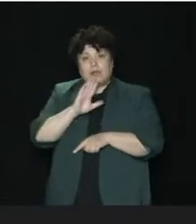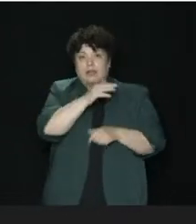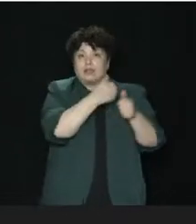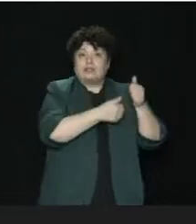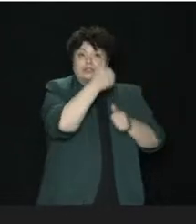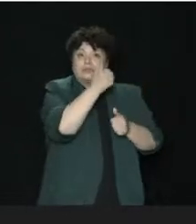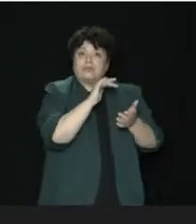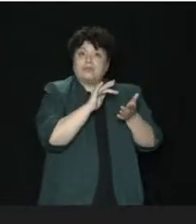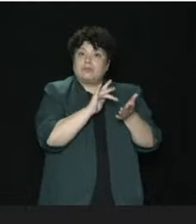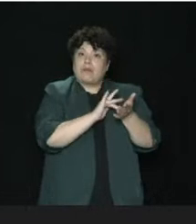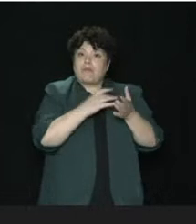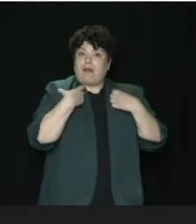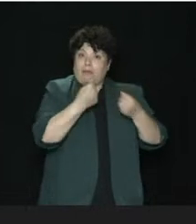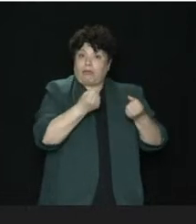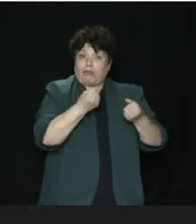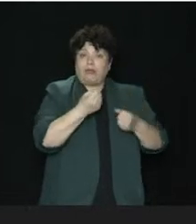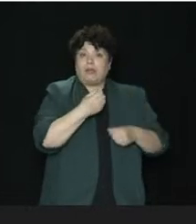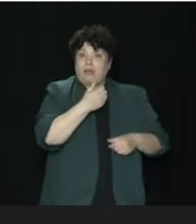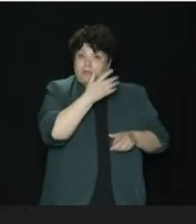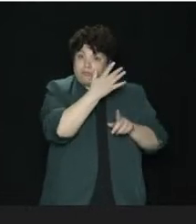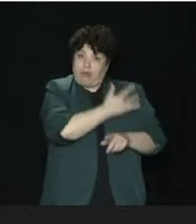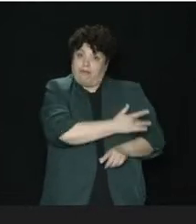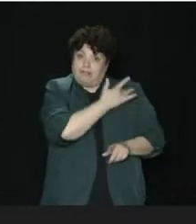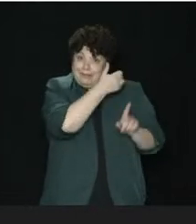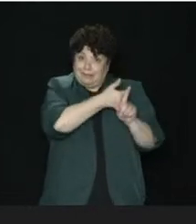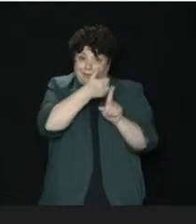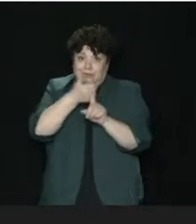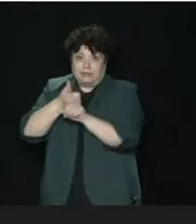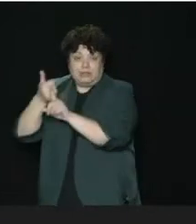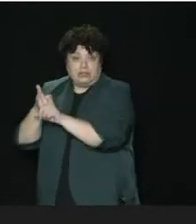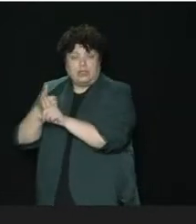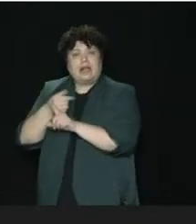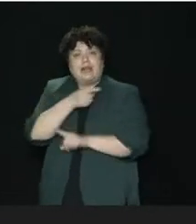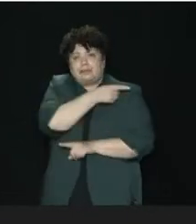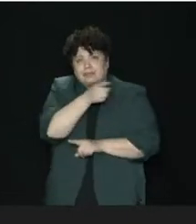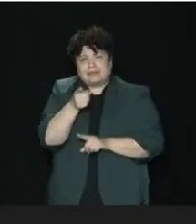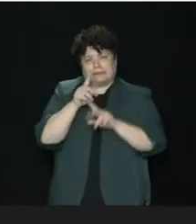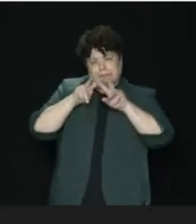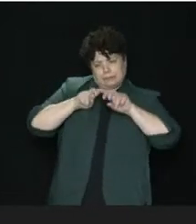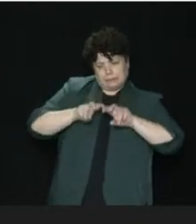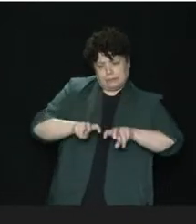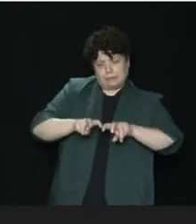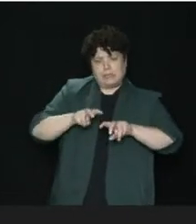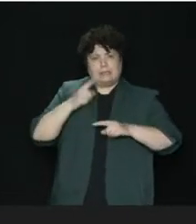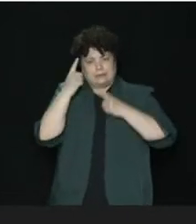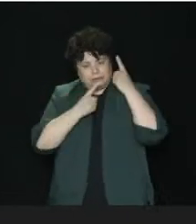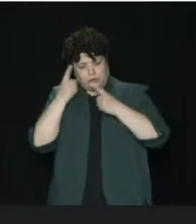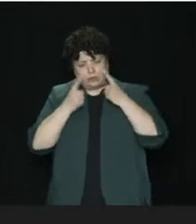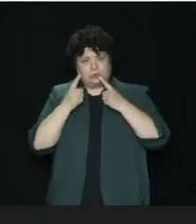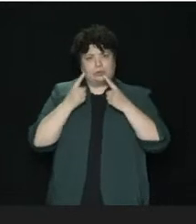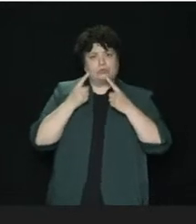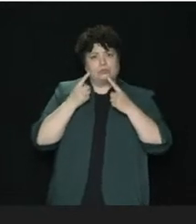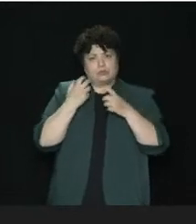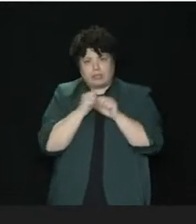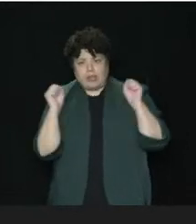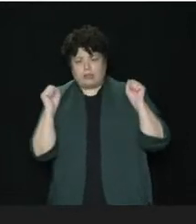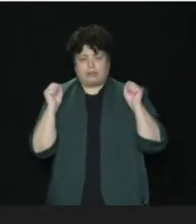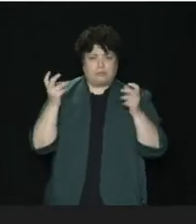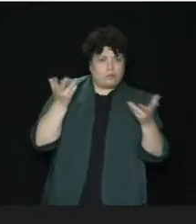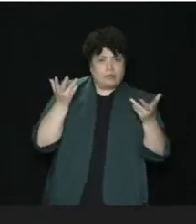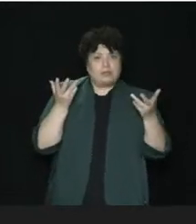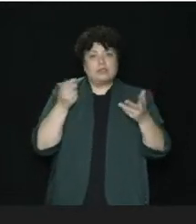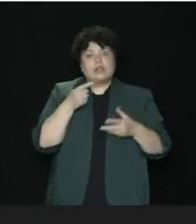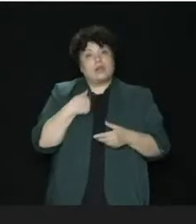Canada to take all of that into account as they provide vaccines to everyone. We will keep learning as we go